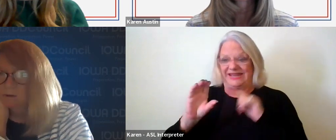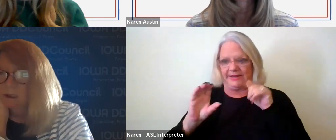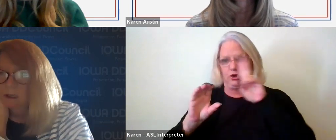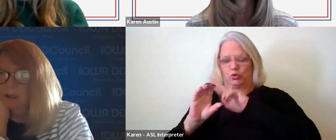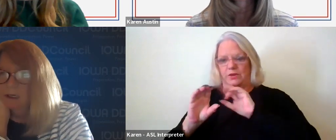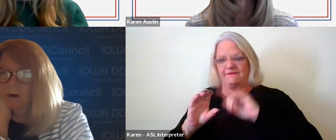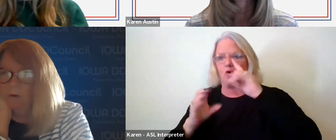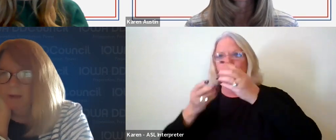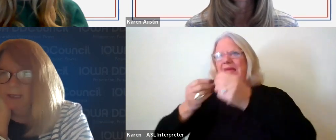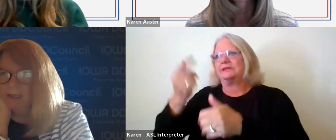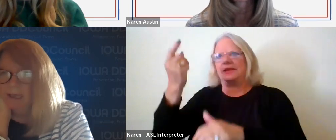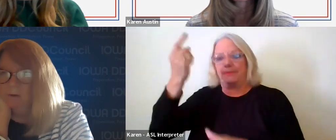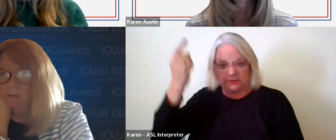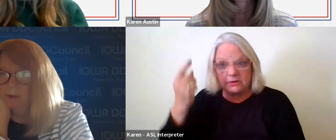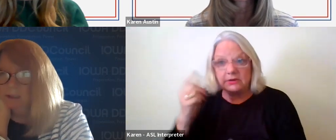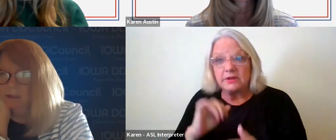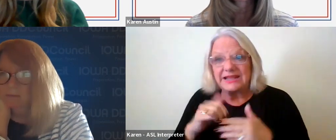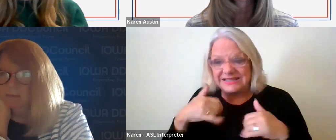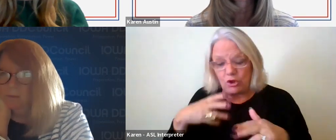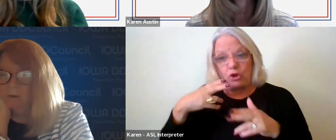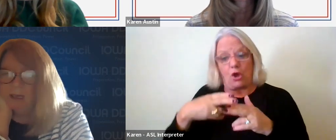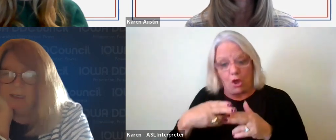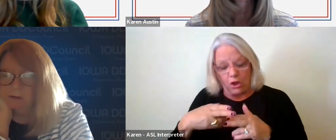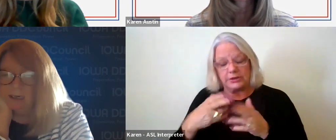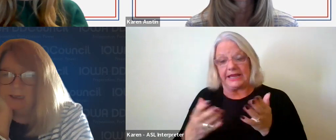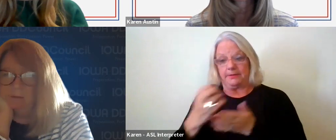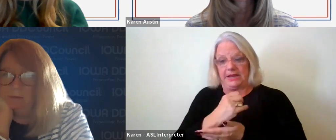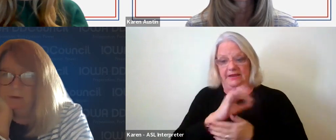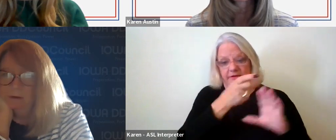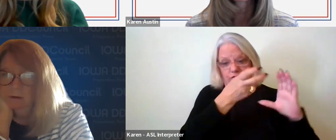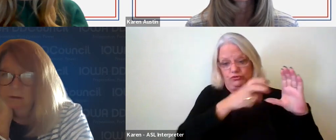goes into a normal bank account while they're waiting to purchase the item?